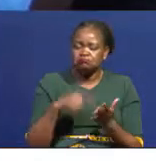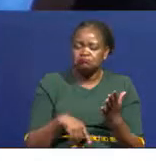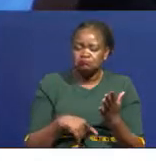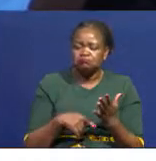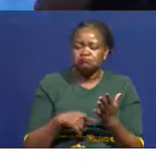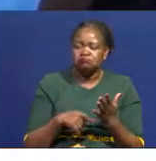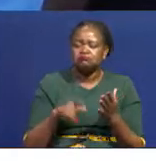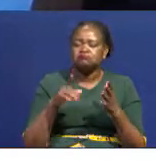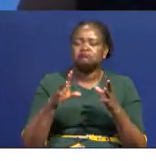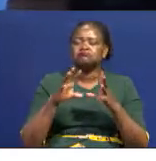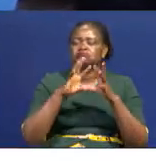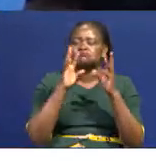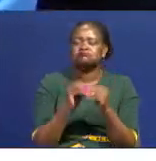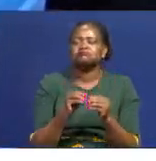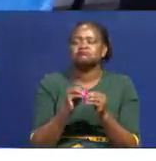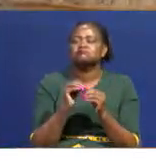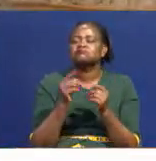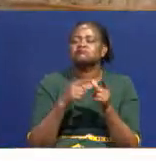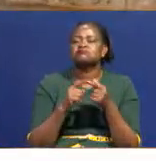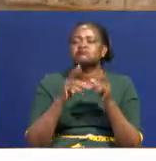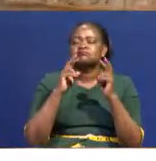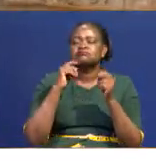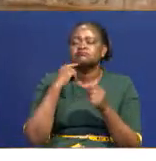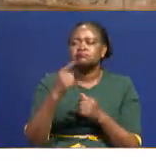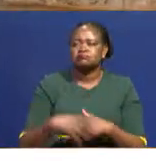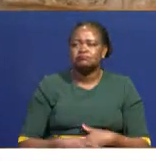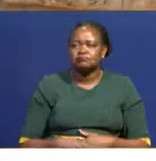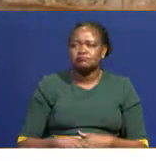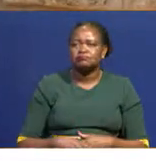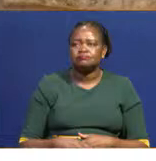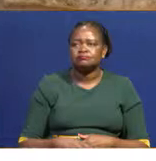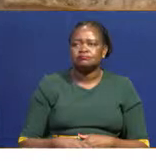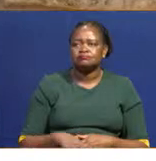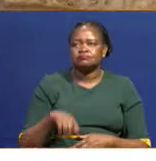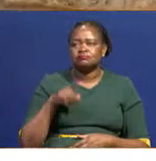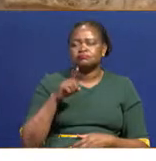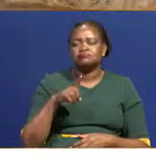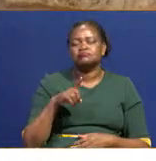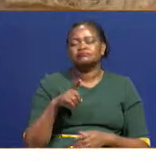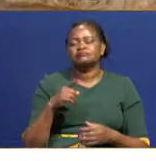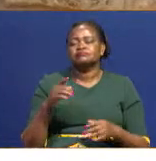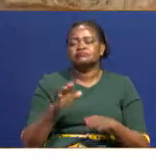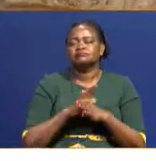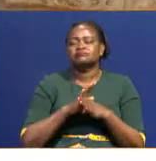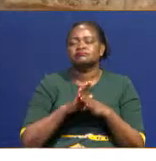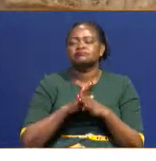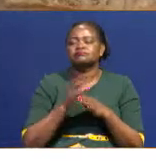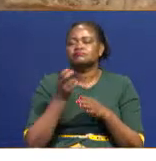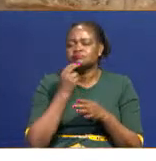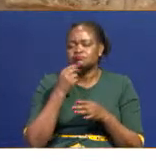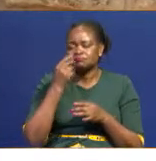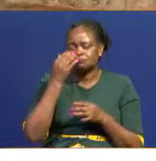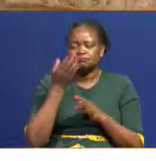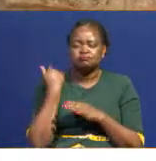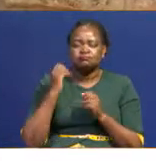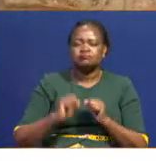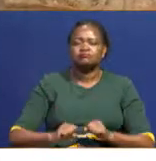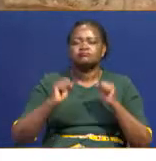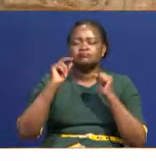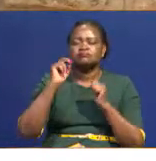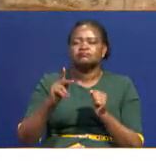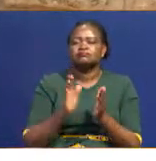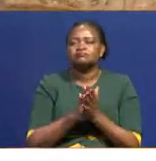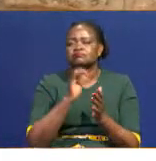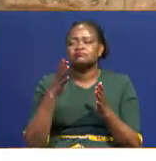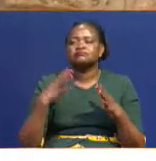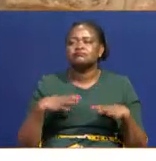The matter shall now be mentioned. It was a helter-skelter Tuesday for ex-boss National Museums of Kenya and four other